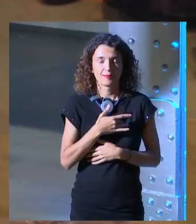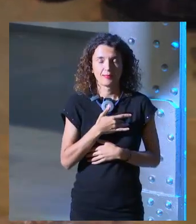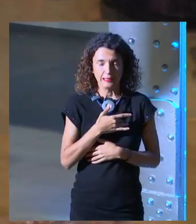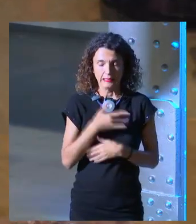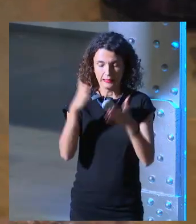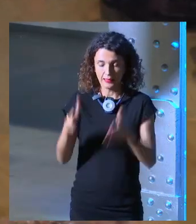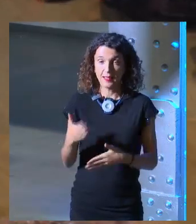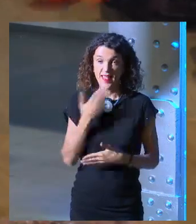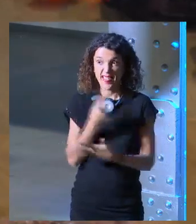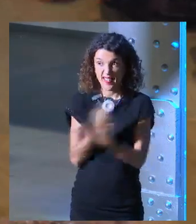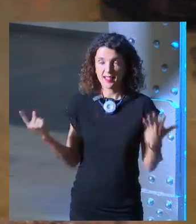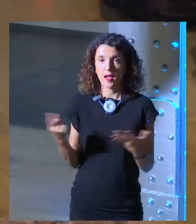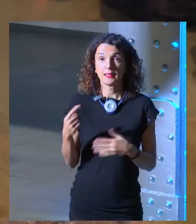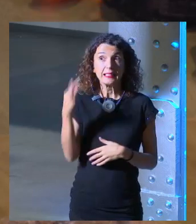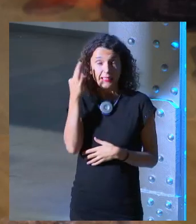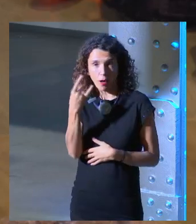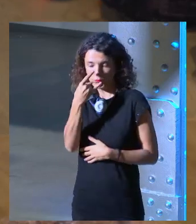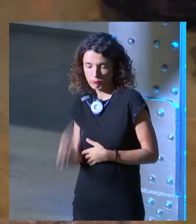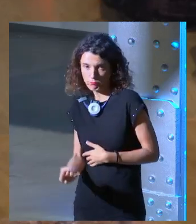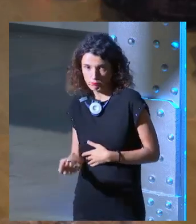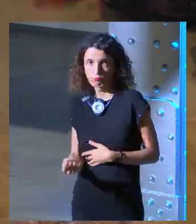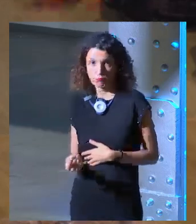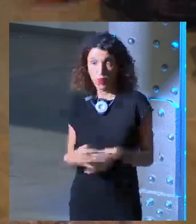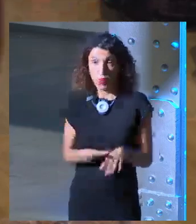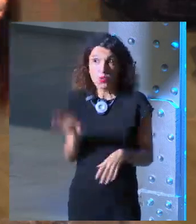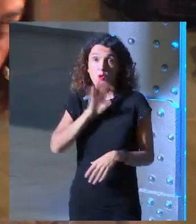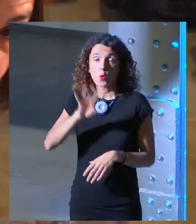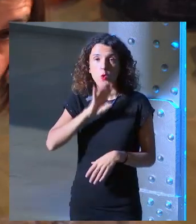when she turned 16, she fell in love with a girl